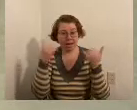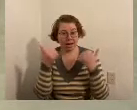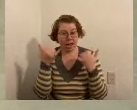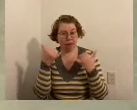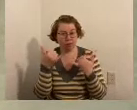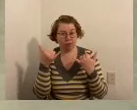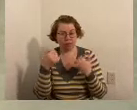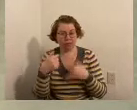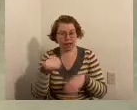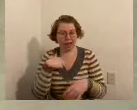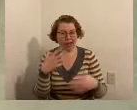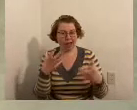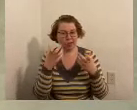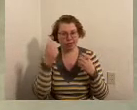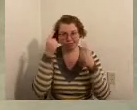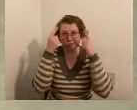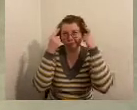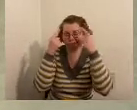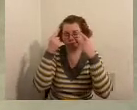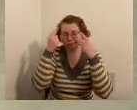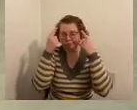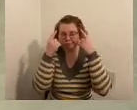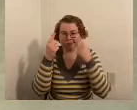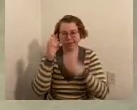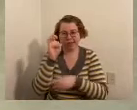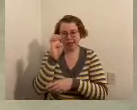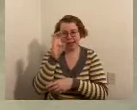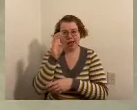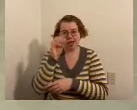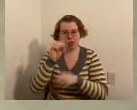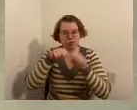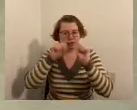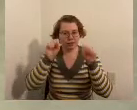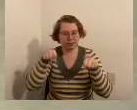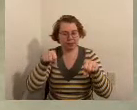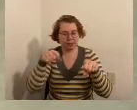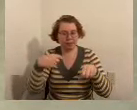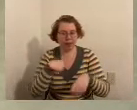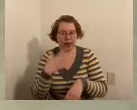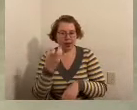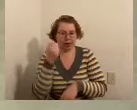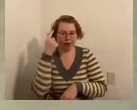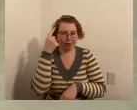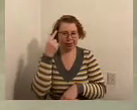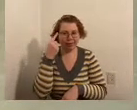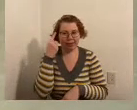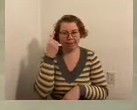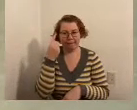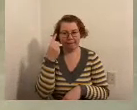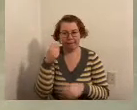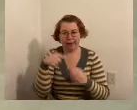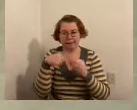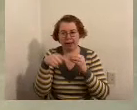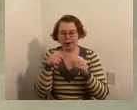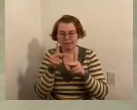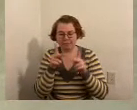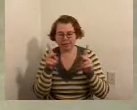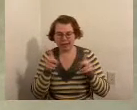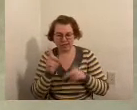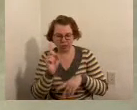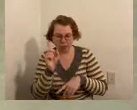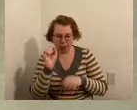Now, I want to think about an ecosystem, and I want to think about a place where I